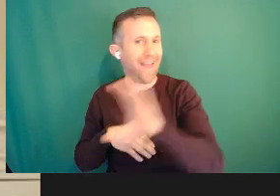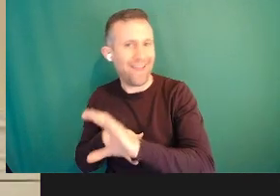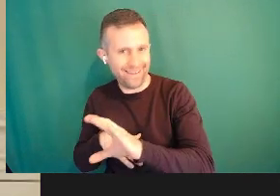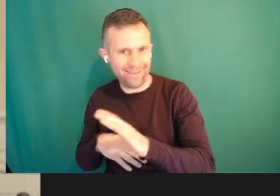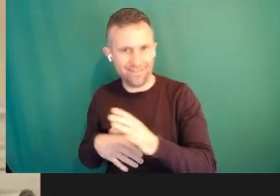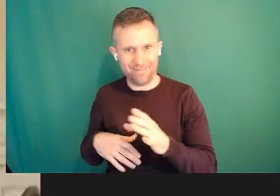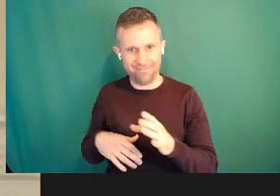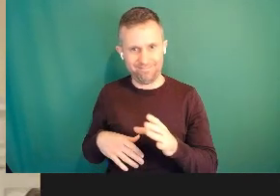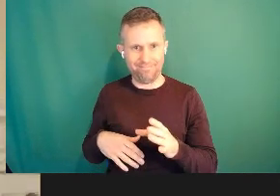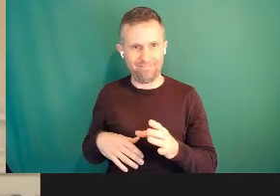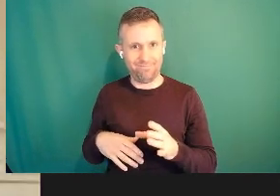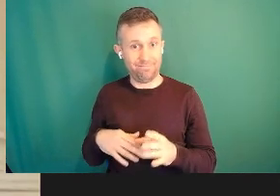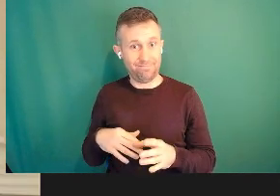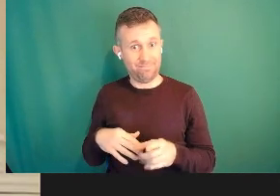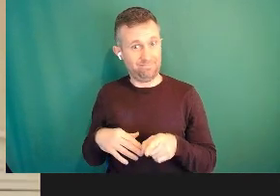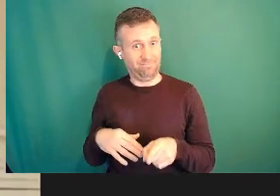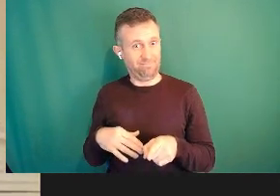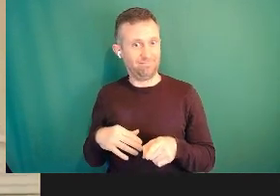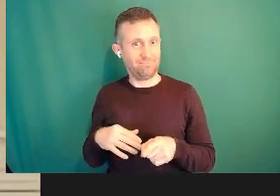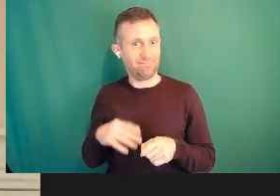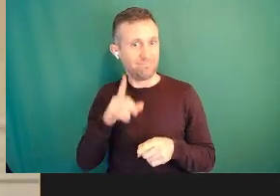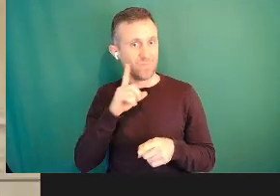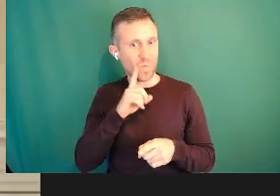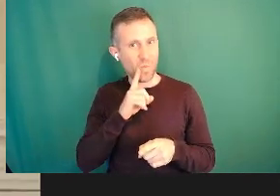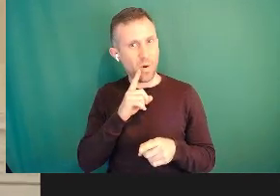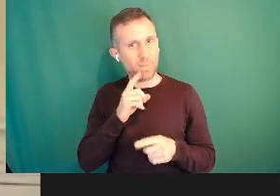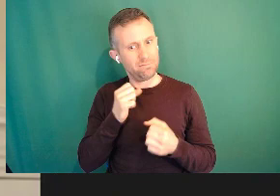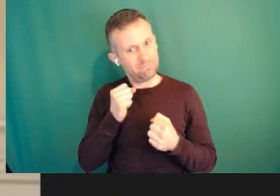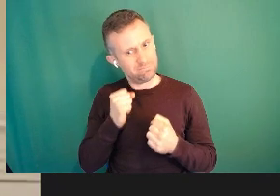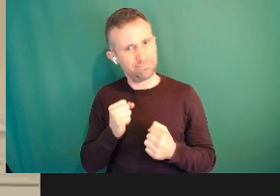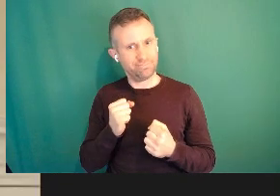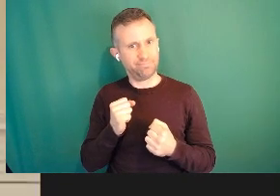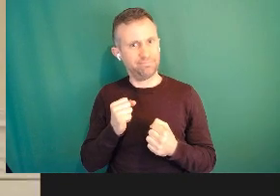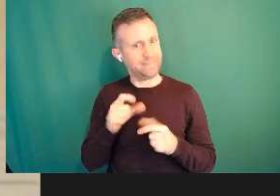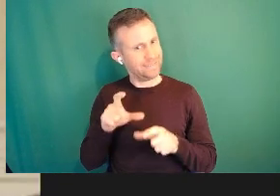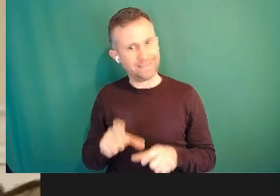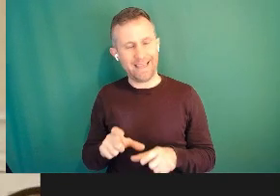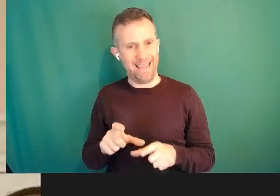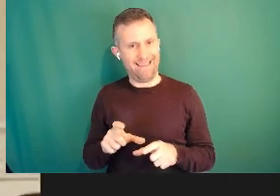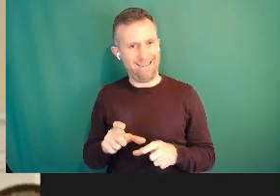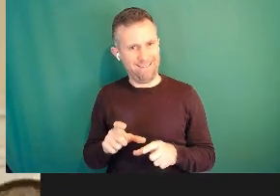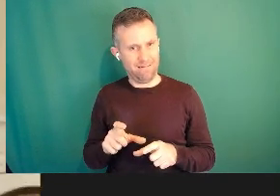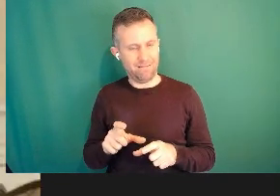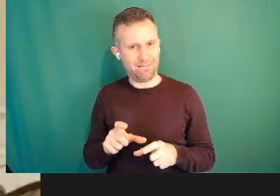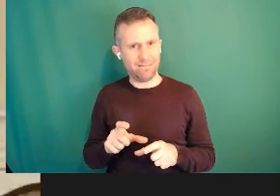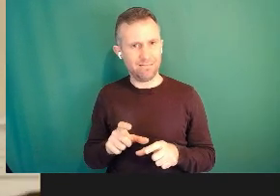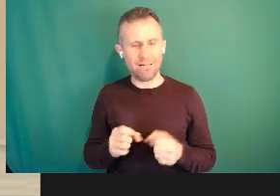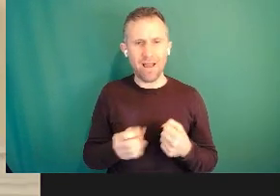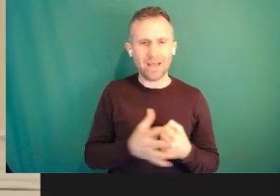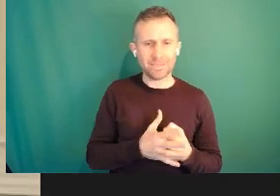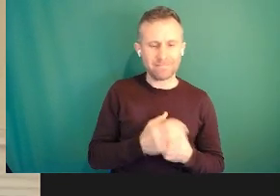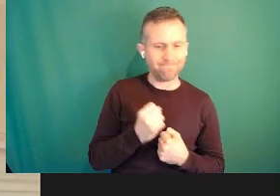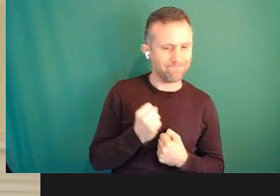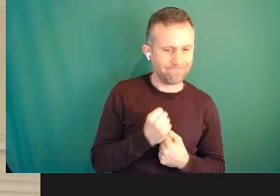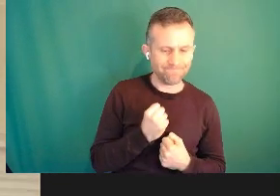leave. Oh, sorry, he took away the servants first, apart from her lady's maid that she paid herself. So in this huge castle,